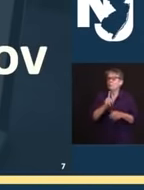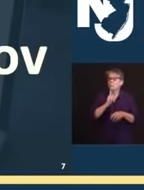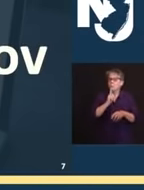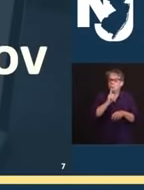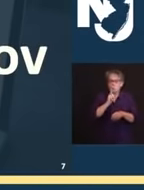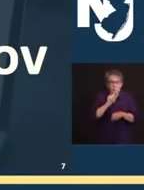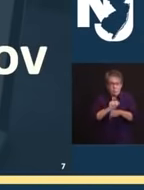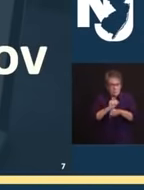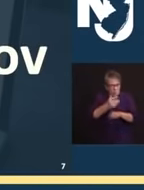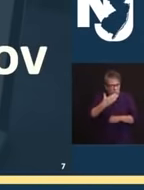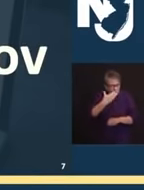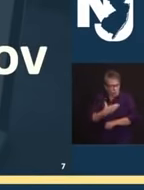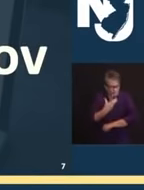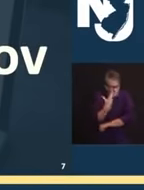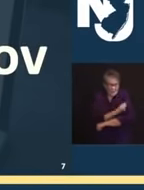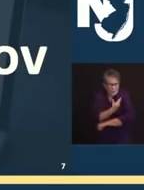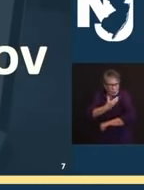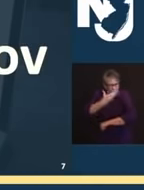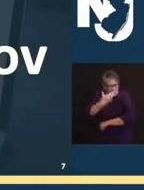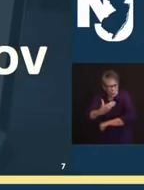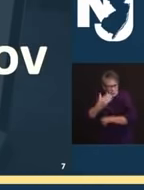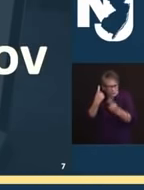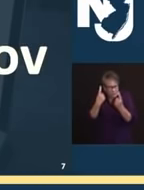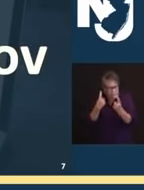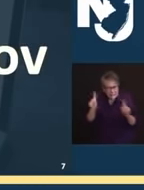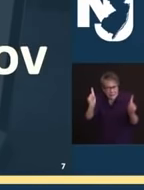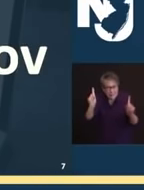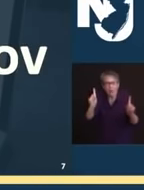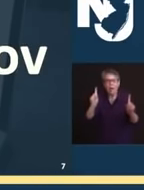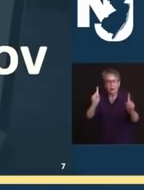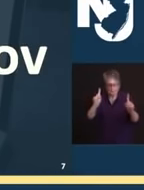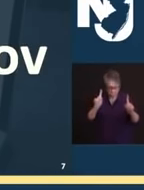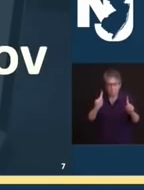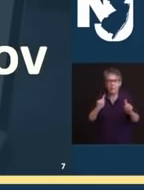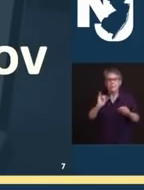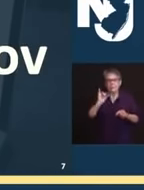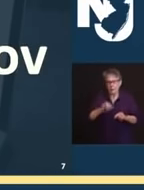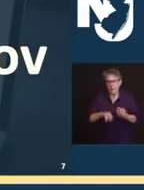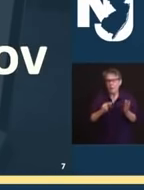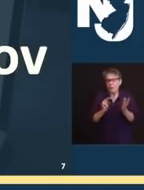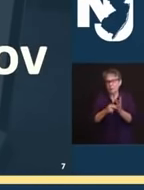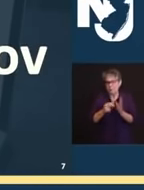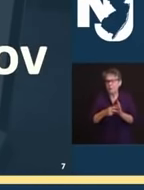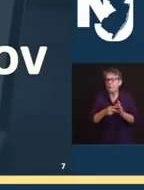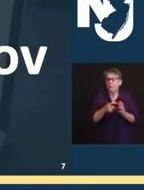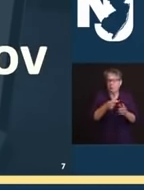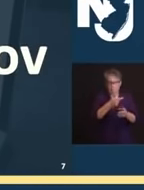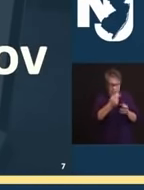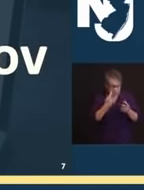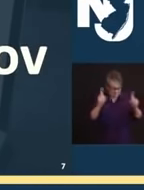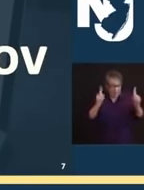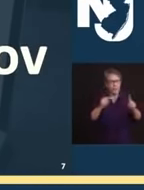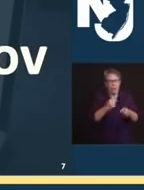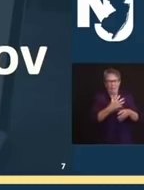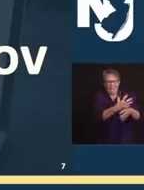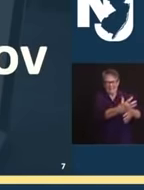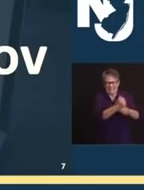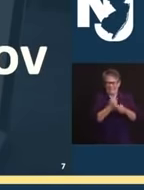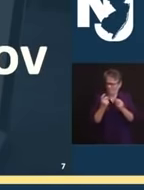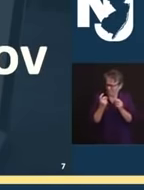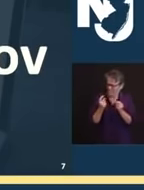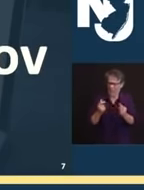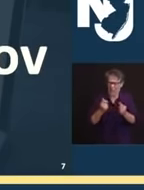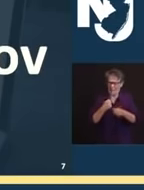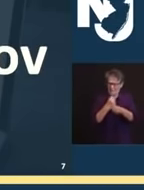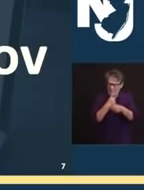their colleagues, ready to move quickly to vaccinating residents. So let's focus, folks, on these upcoming